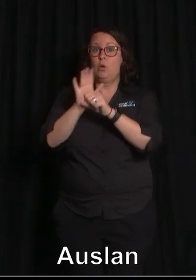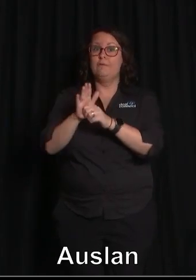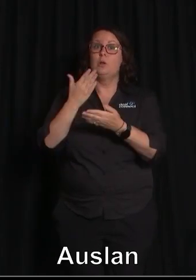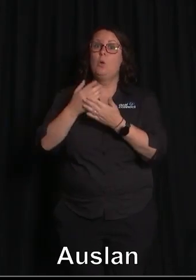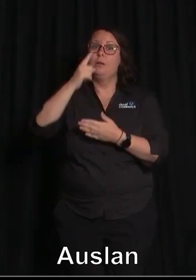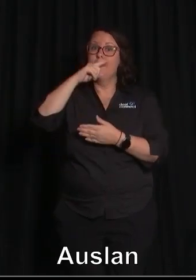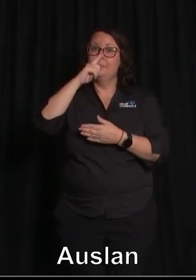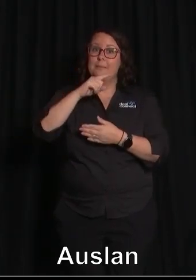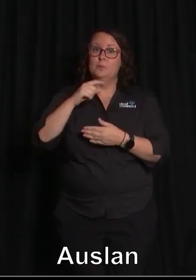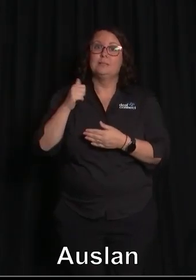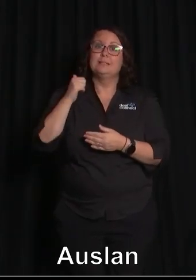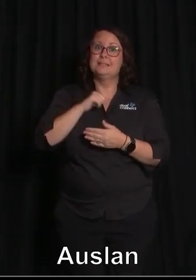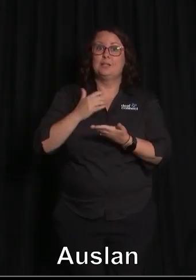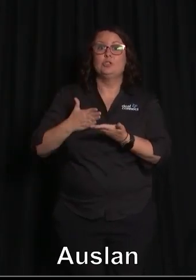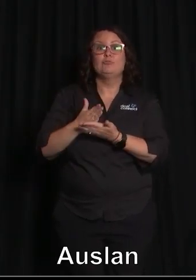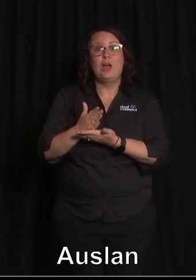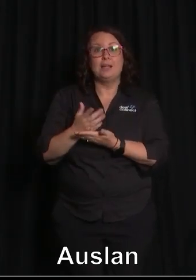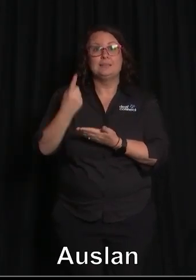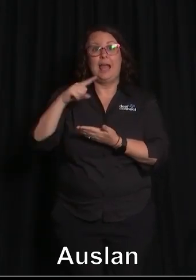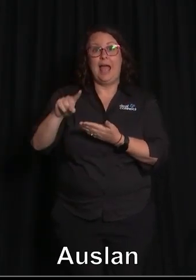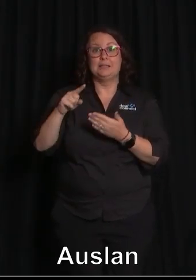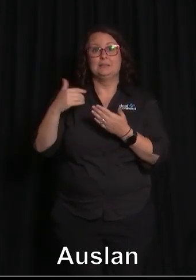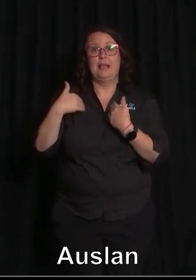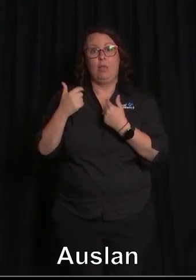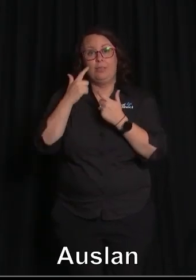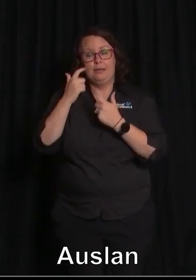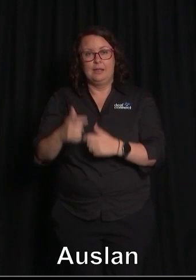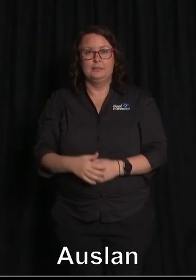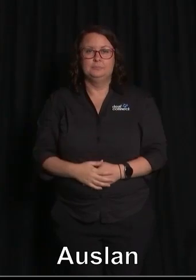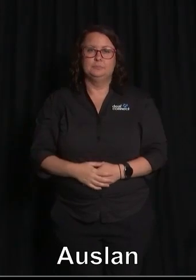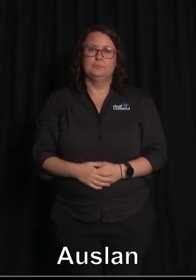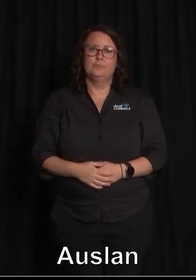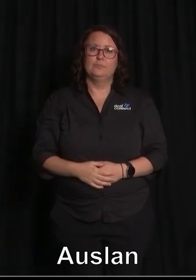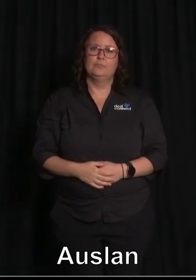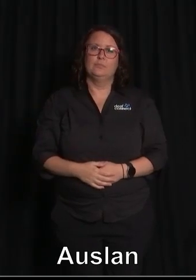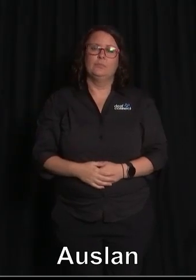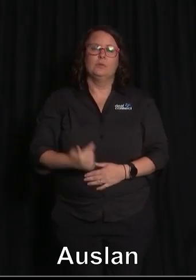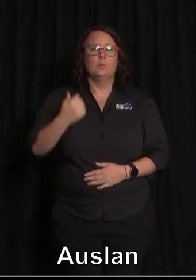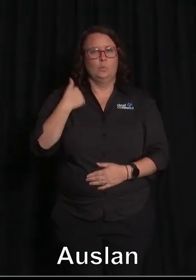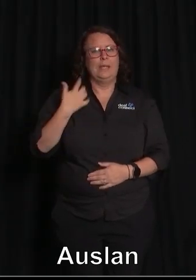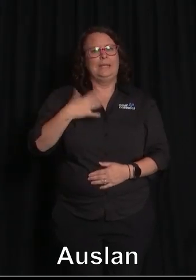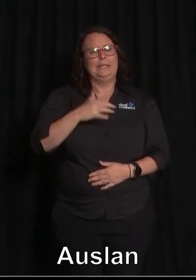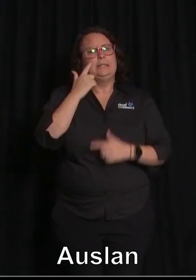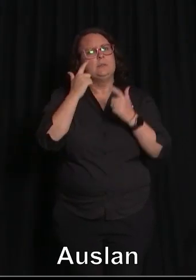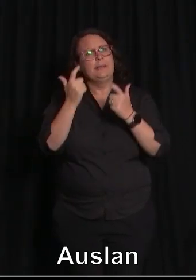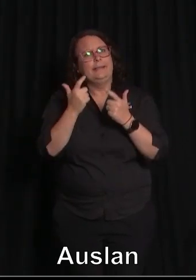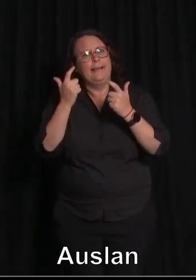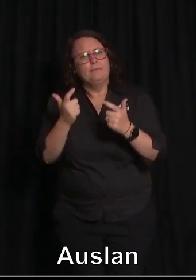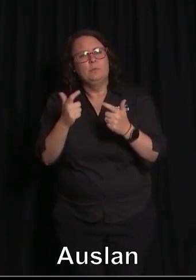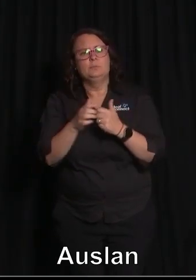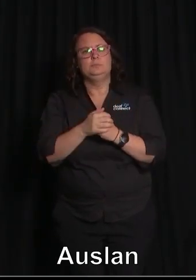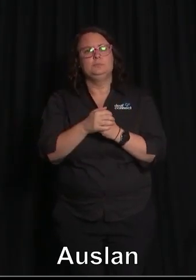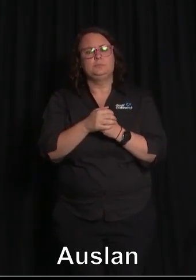rights, that in fact some regulations and some amendments require us to pay particular attention in the